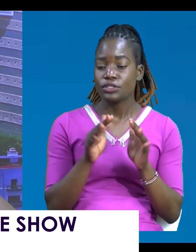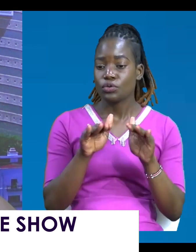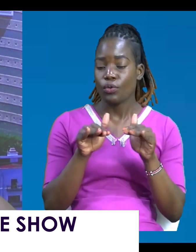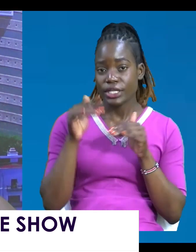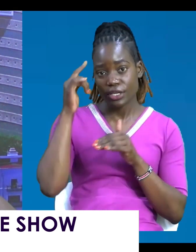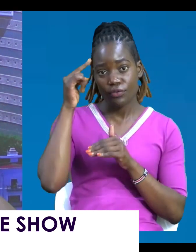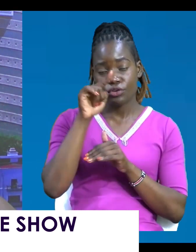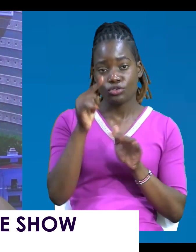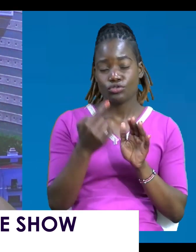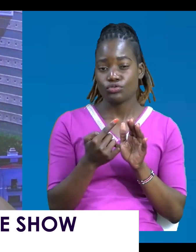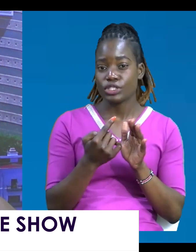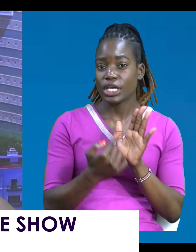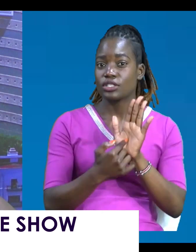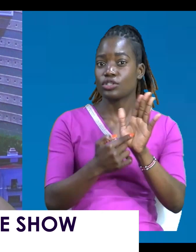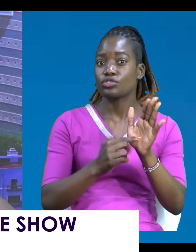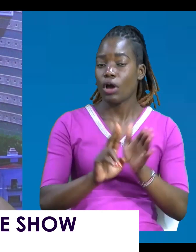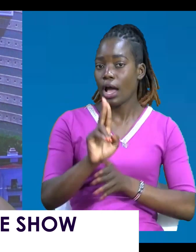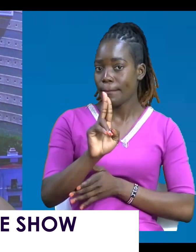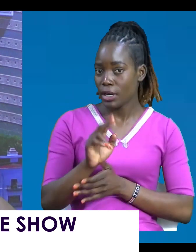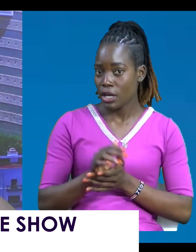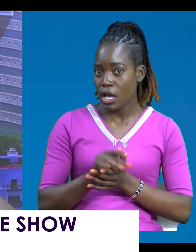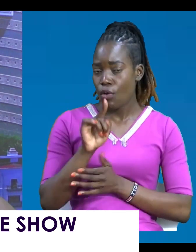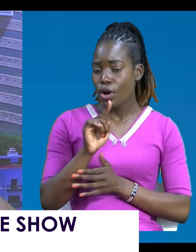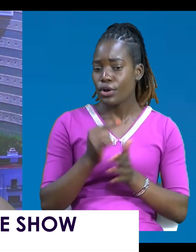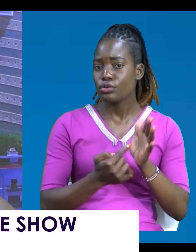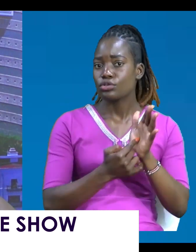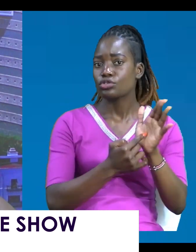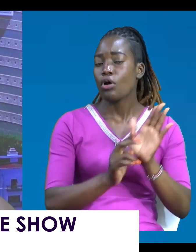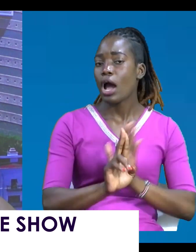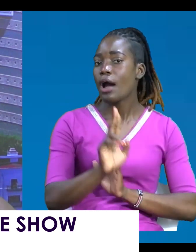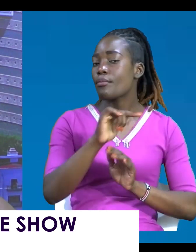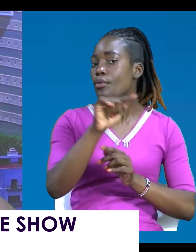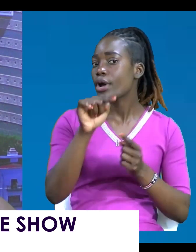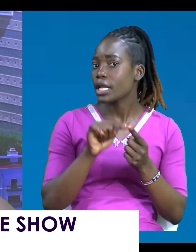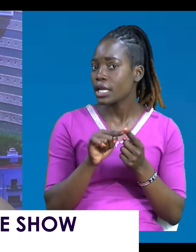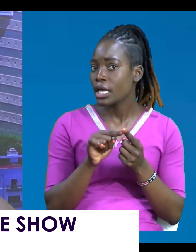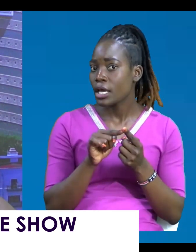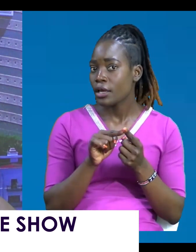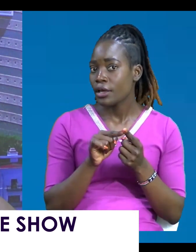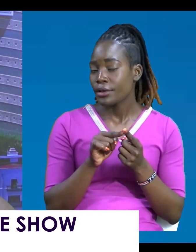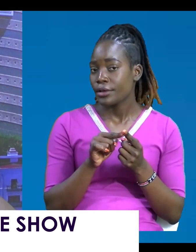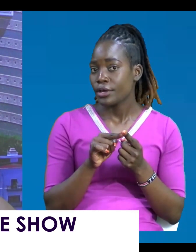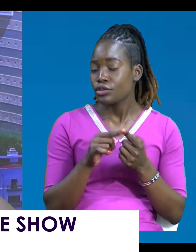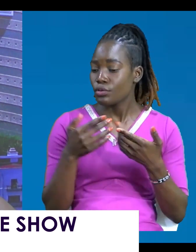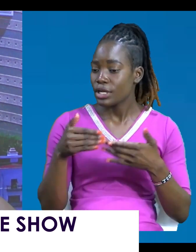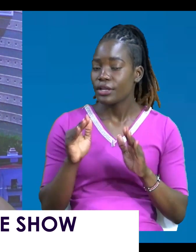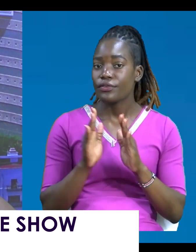to show up. When will you show up? When will you live in history?